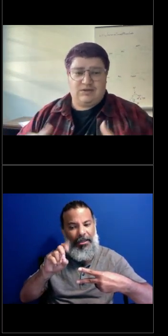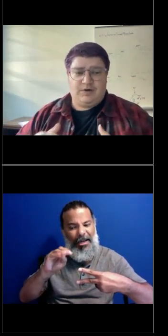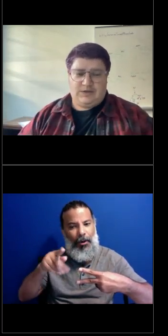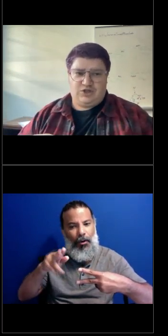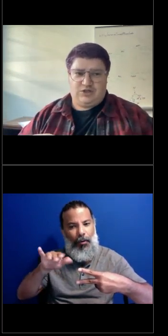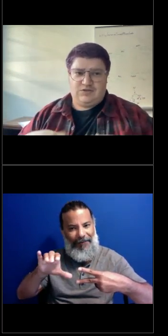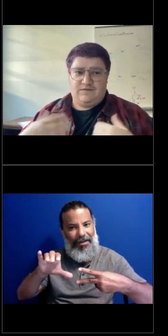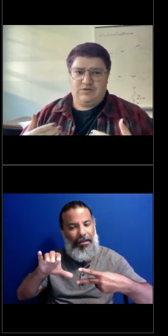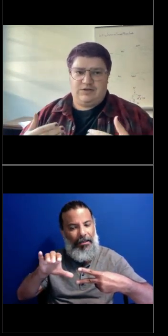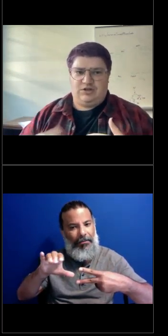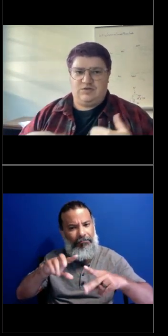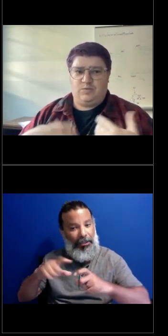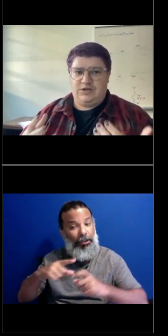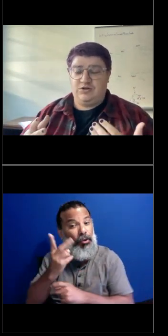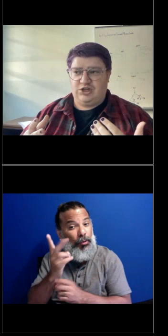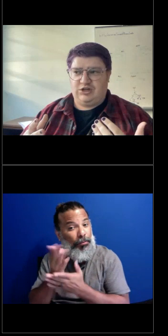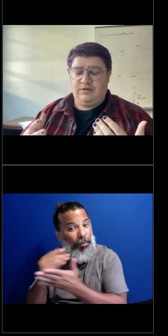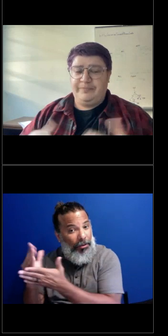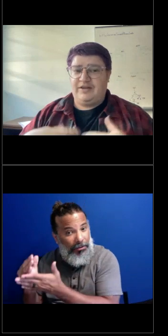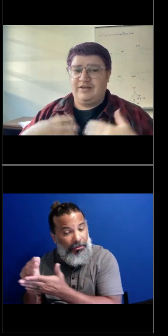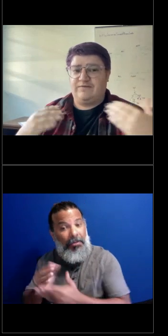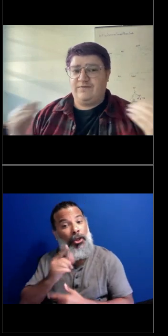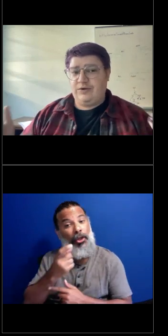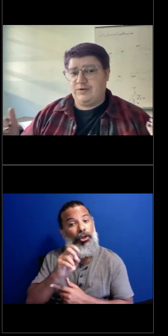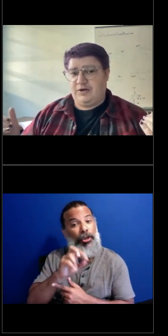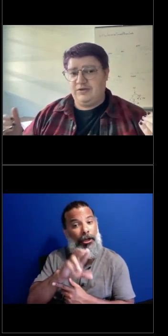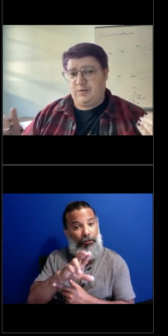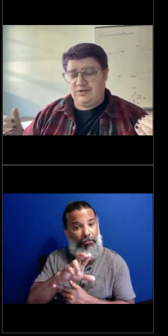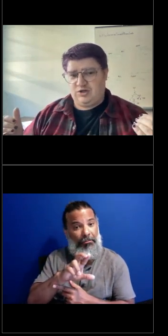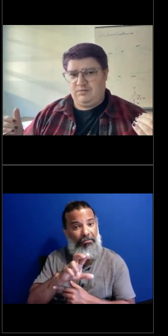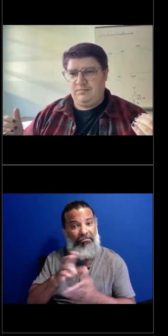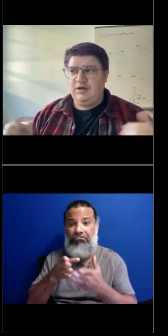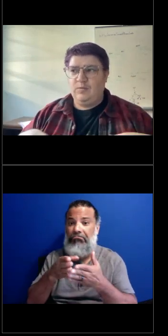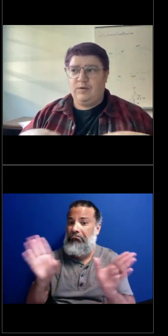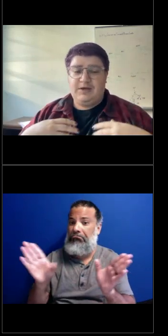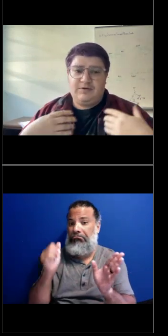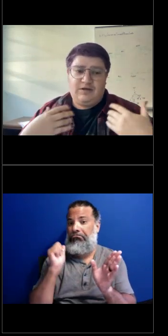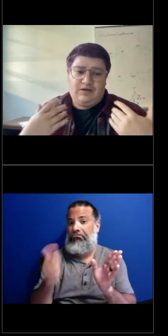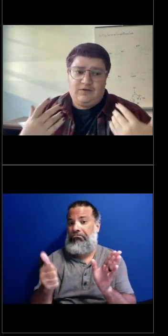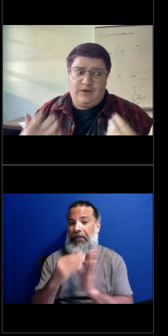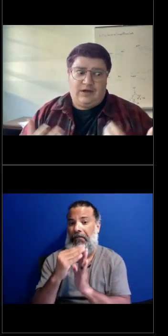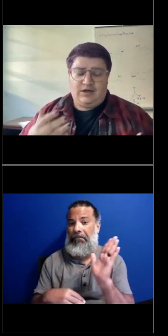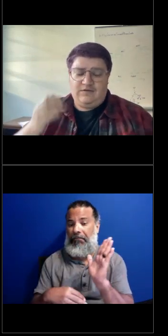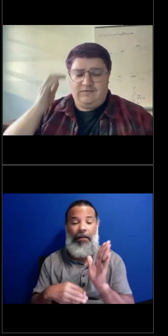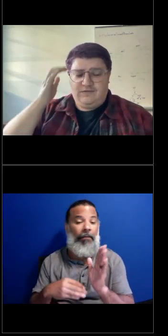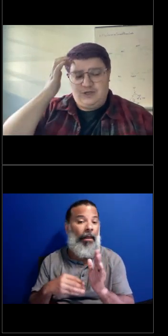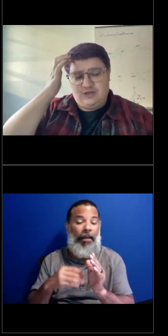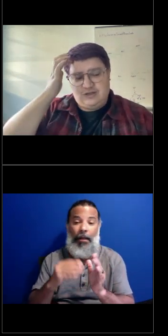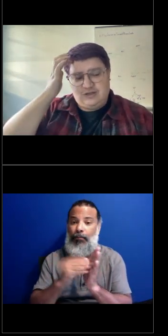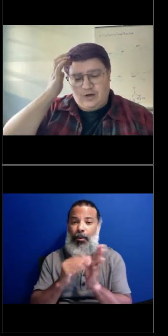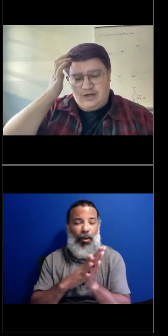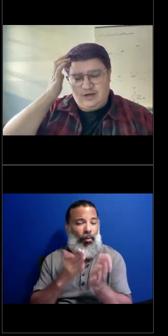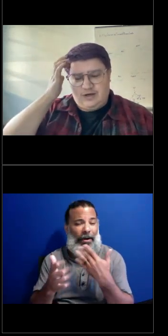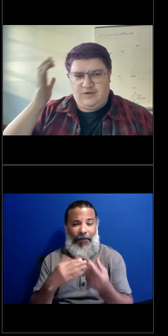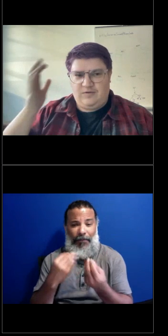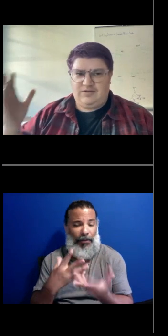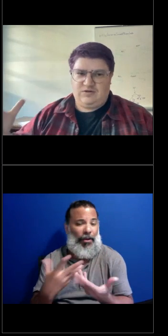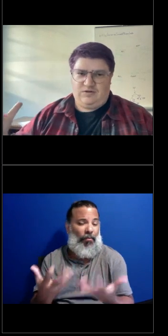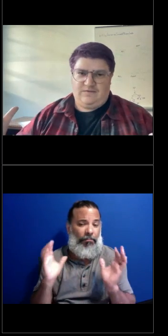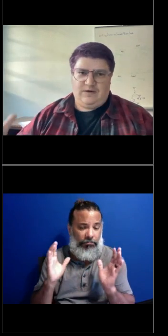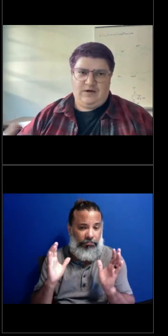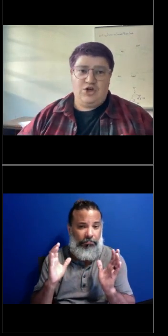two separate questions. The first question is, what is your gender? And that's a free response question where people can give you any kind of information that they want.